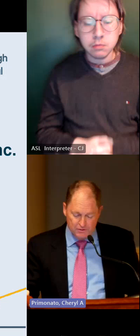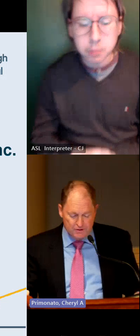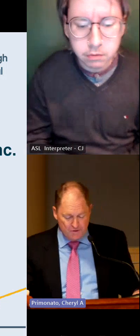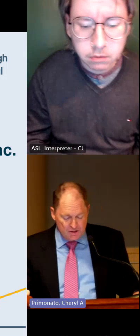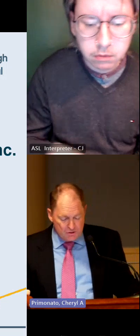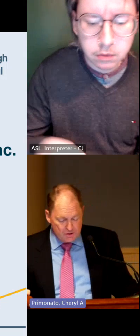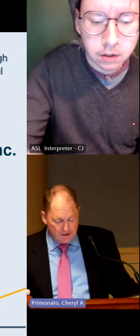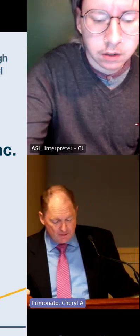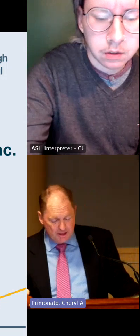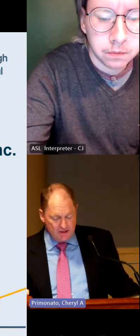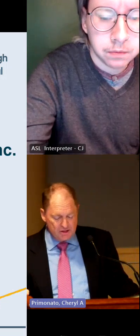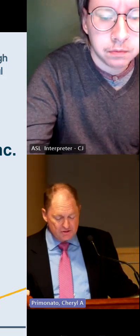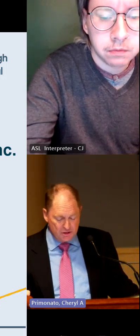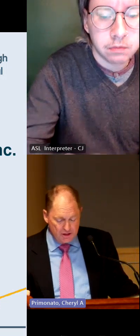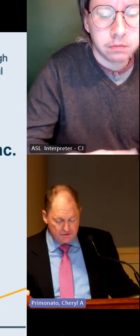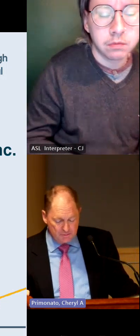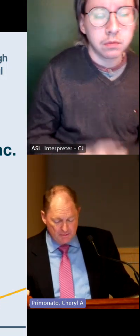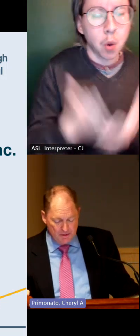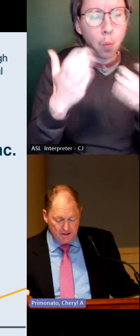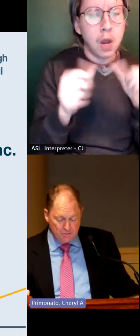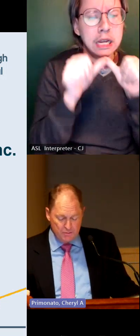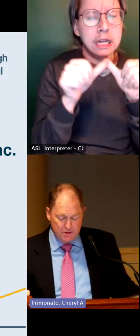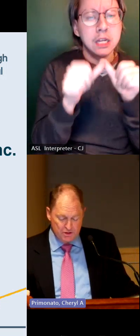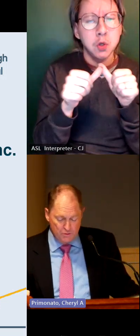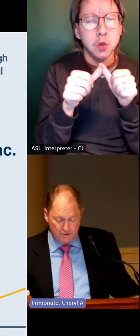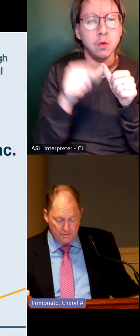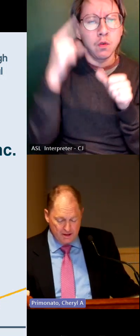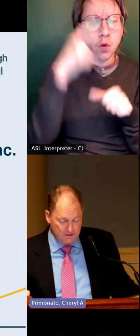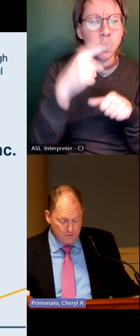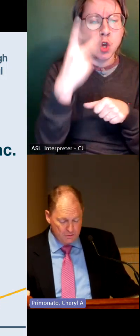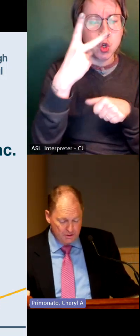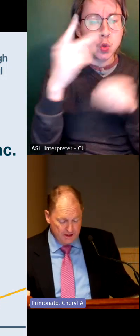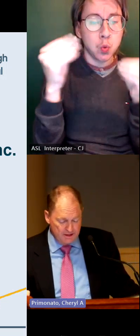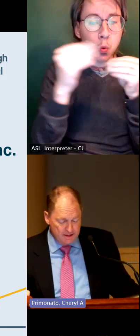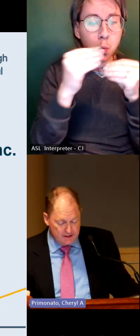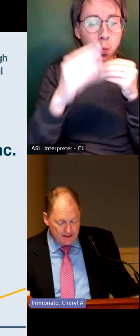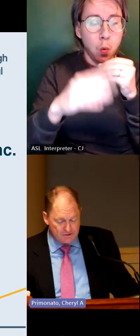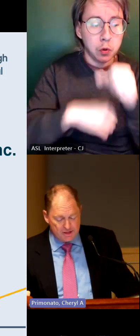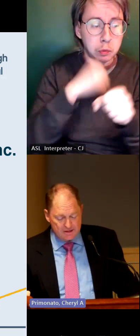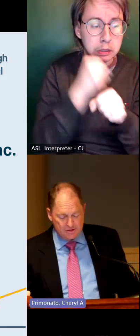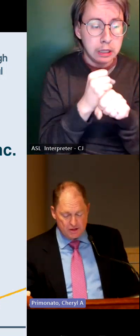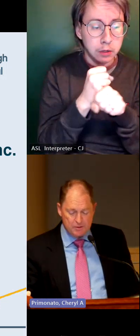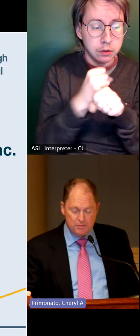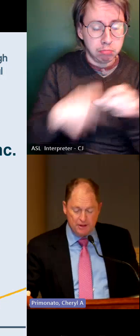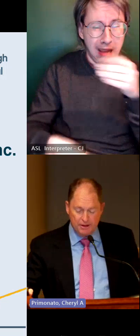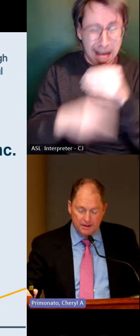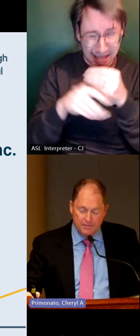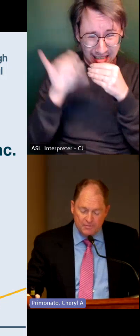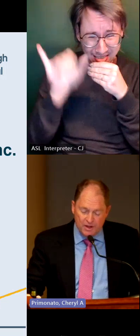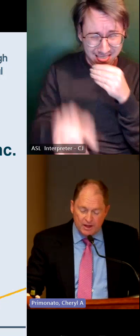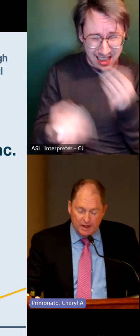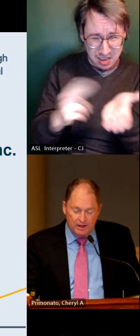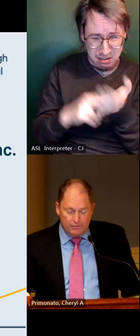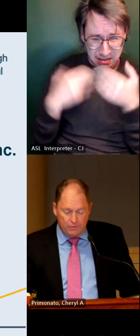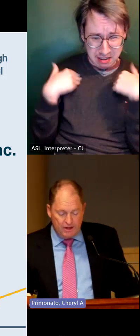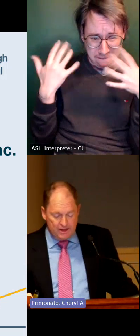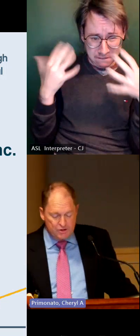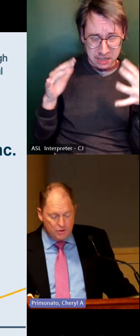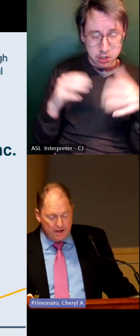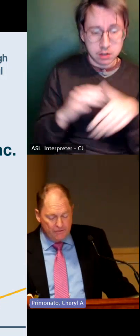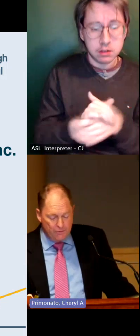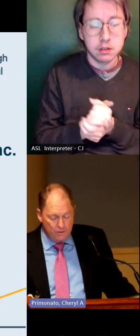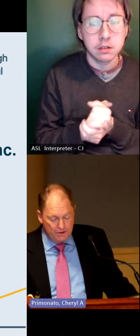2 years. So our recommendation is the contract be amended with Michelin North America Incorporated to exercise this option period